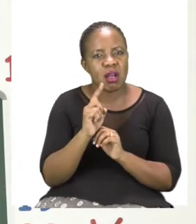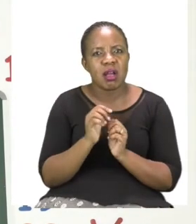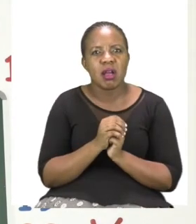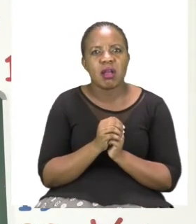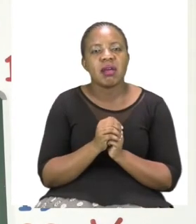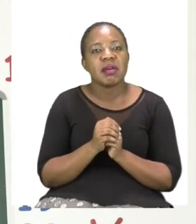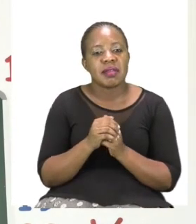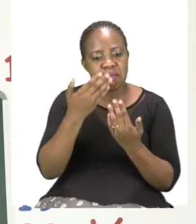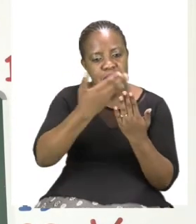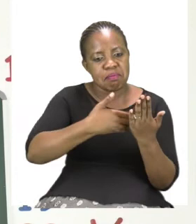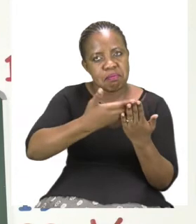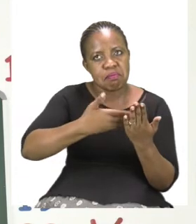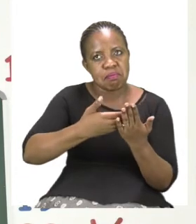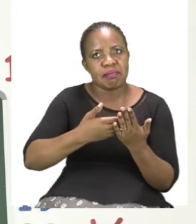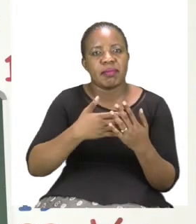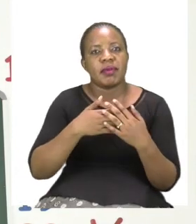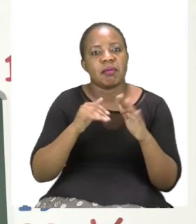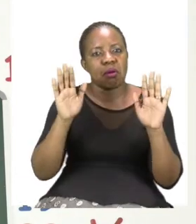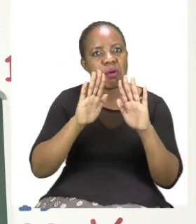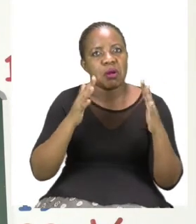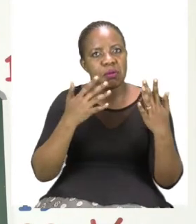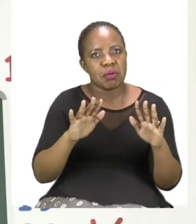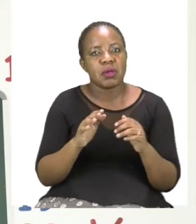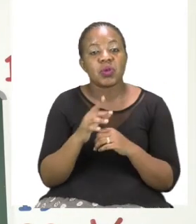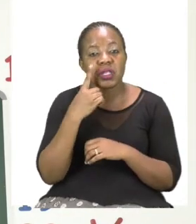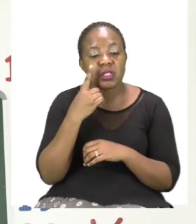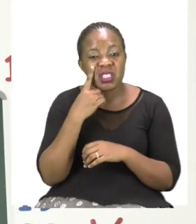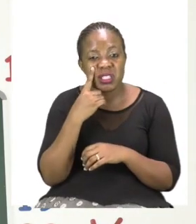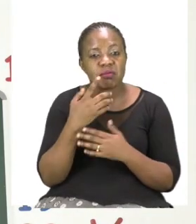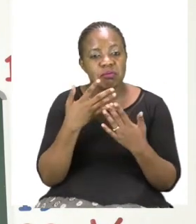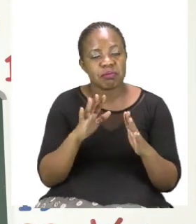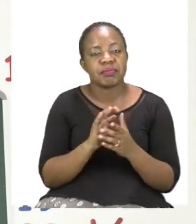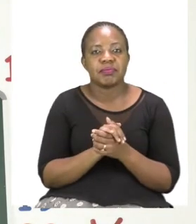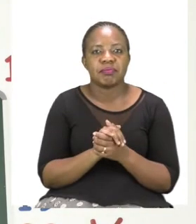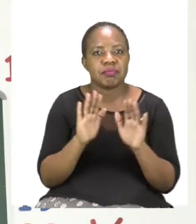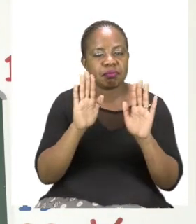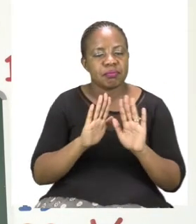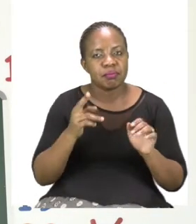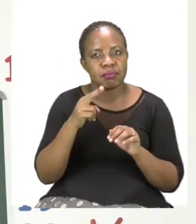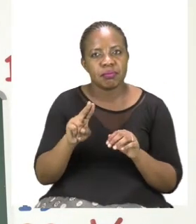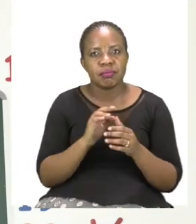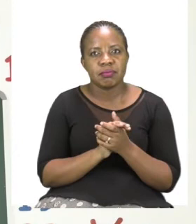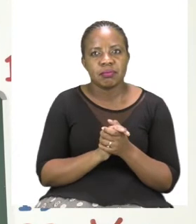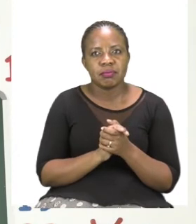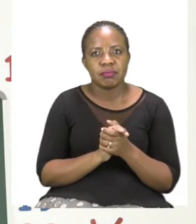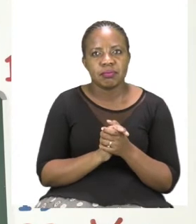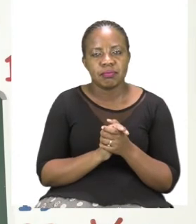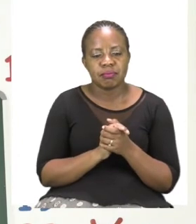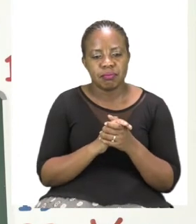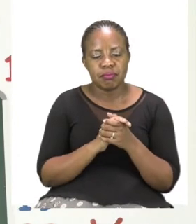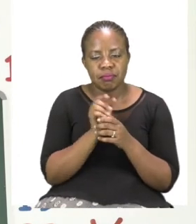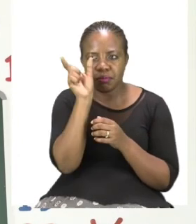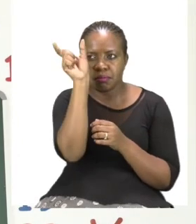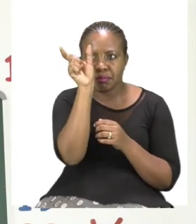the 2 stripes that we can see. So we have our red and then we have